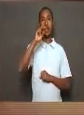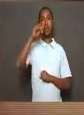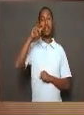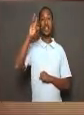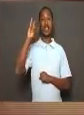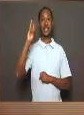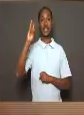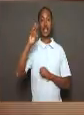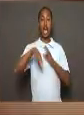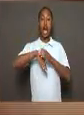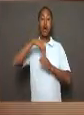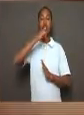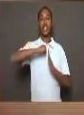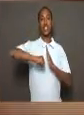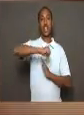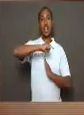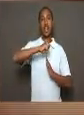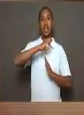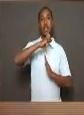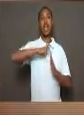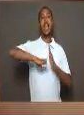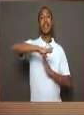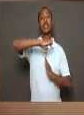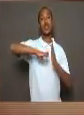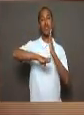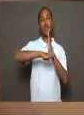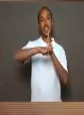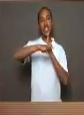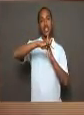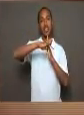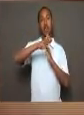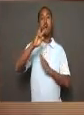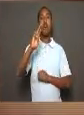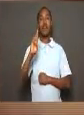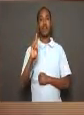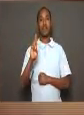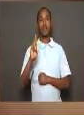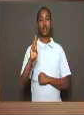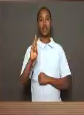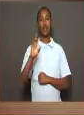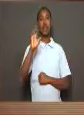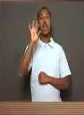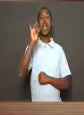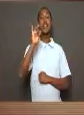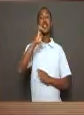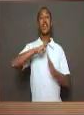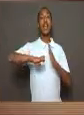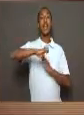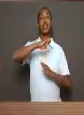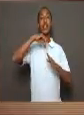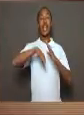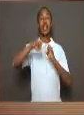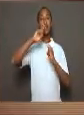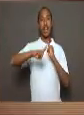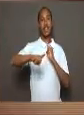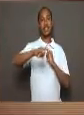Np6 outer shell electron configurations, or 8 electrons in their